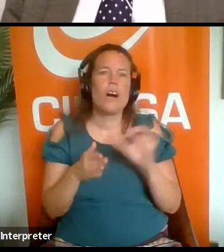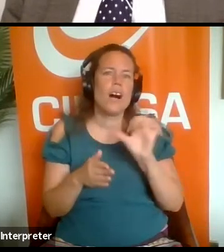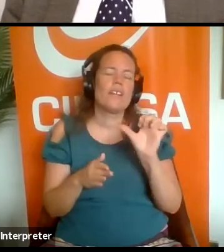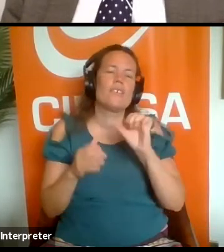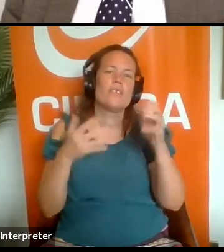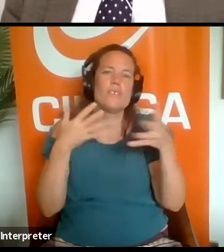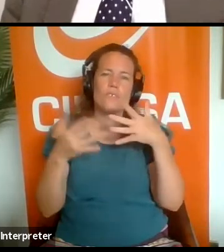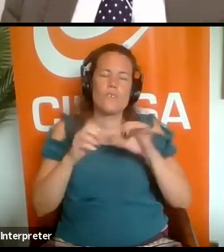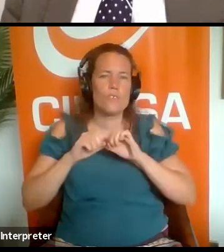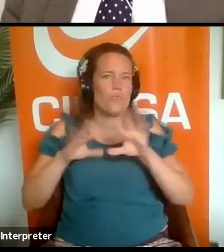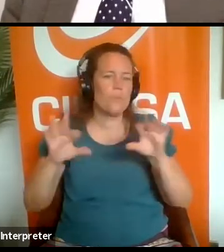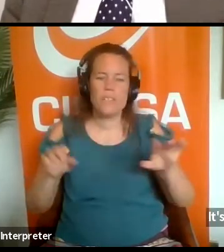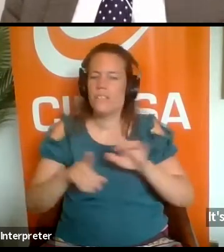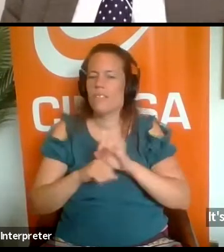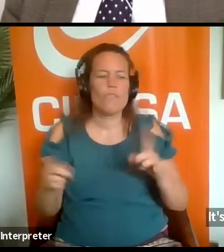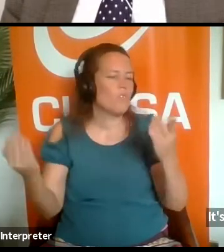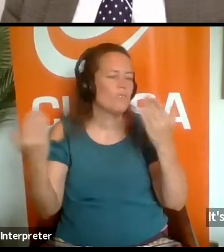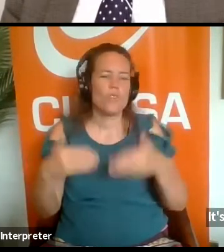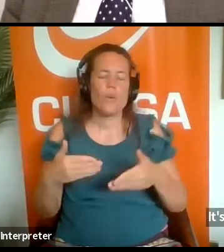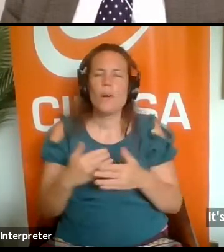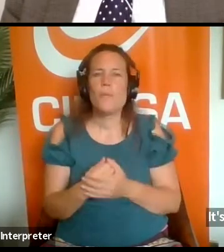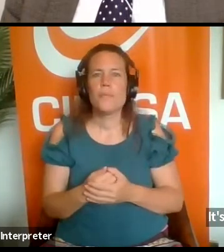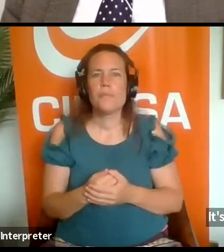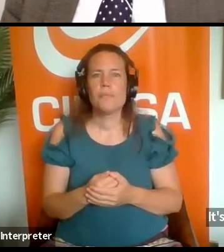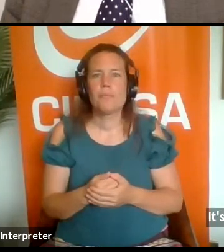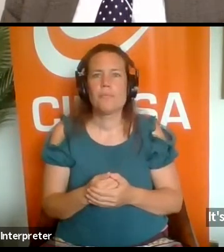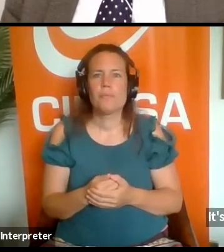See, these are not just